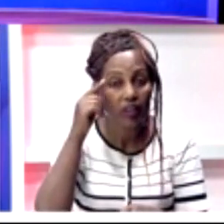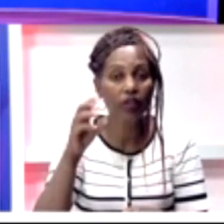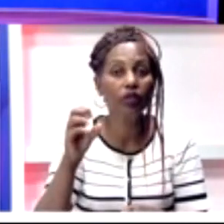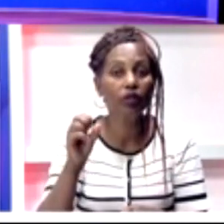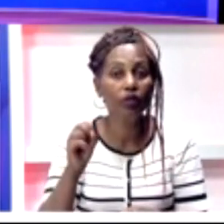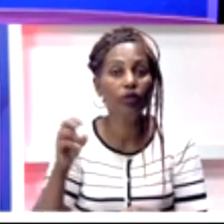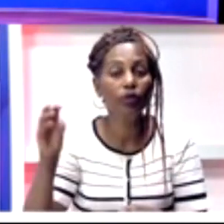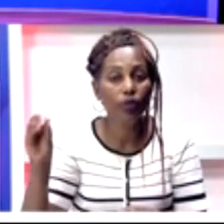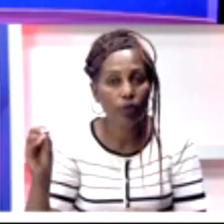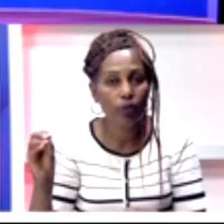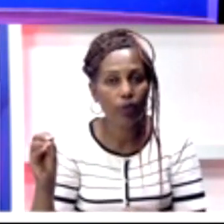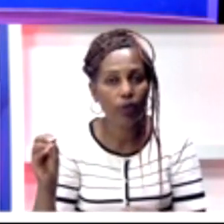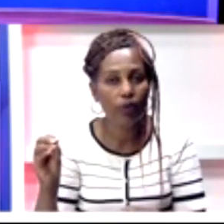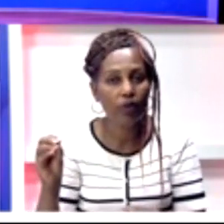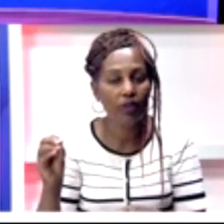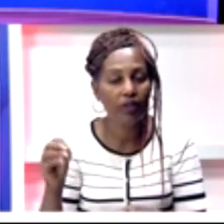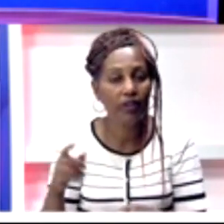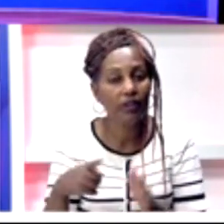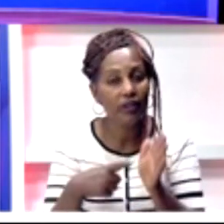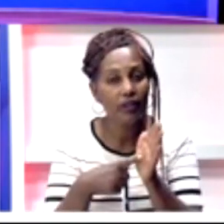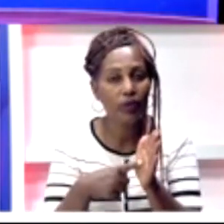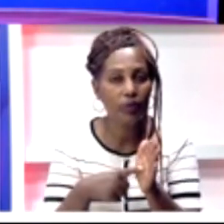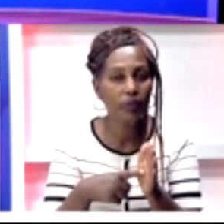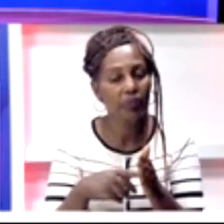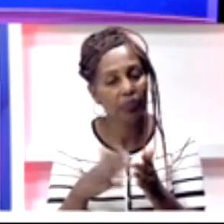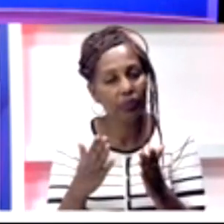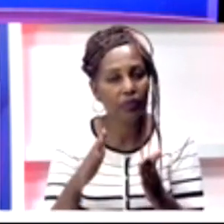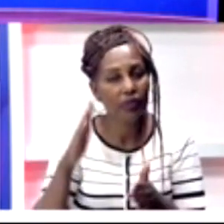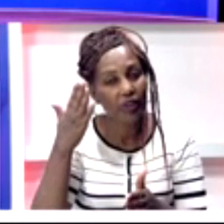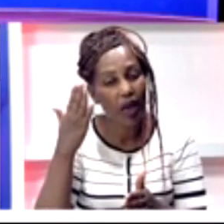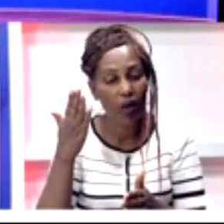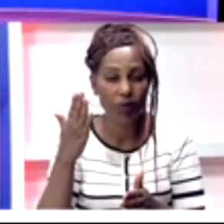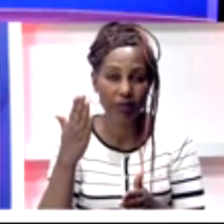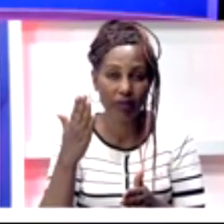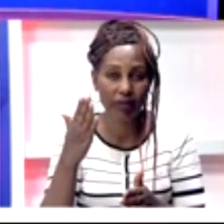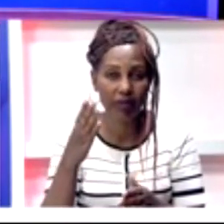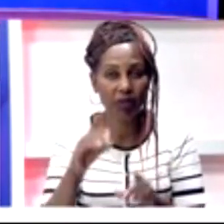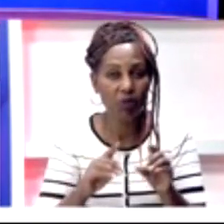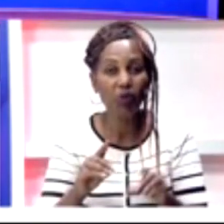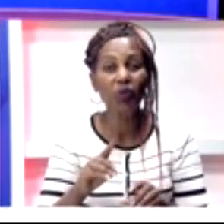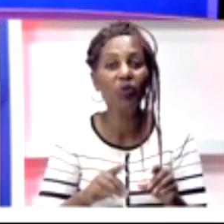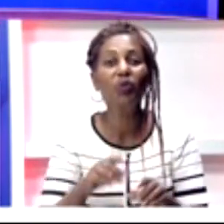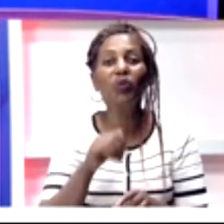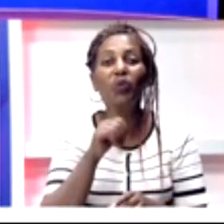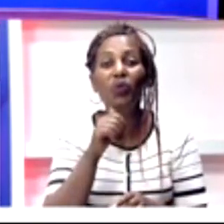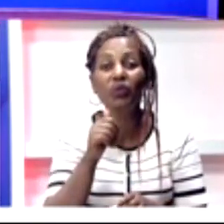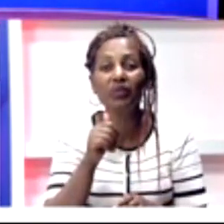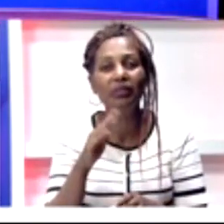you can be sure this is doubtful, this is uncertain.